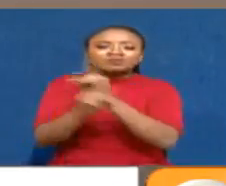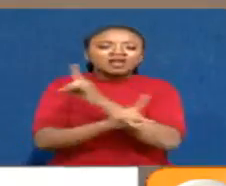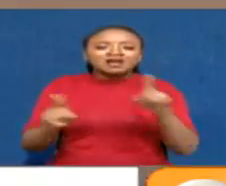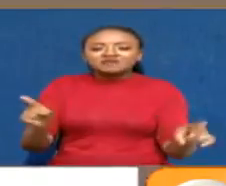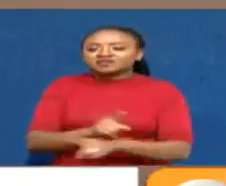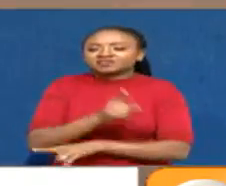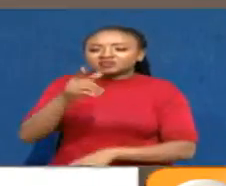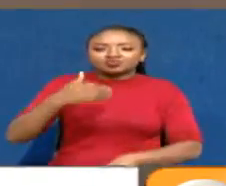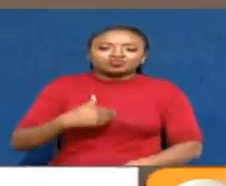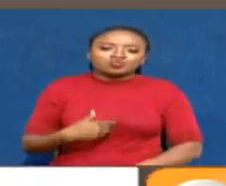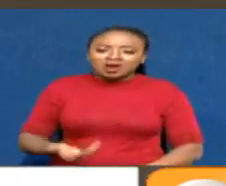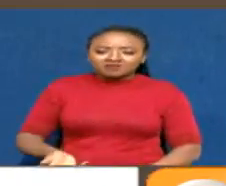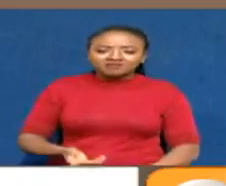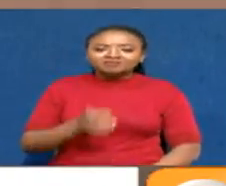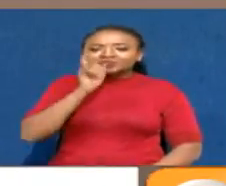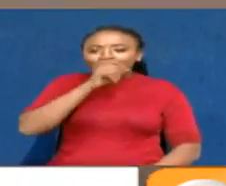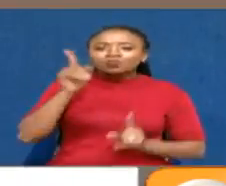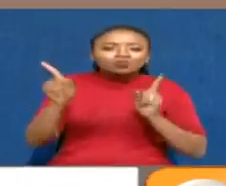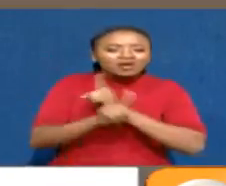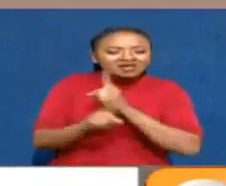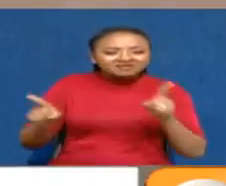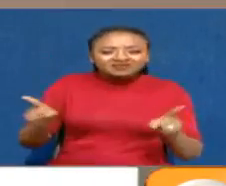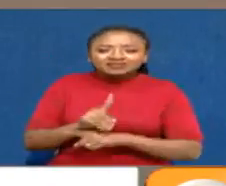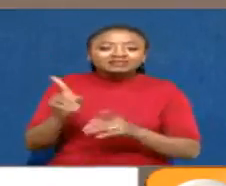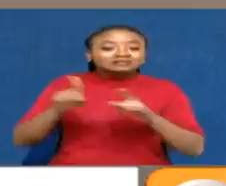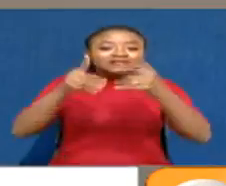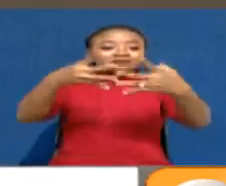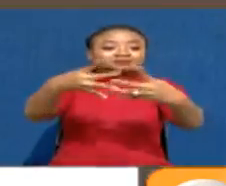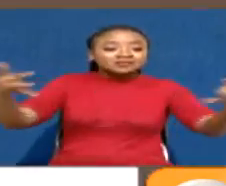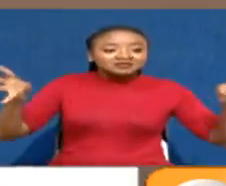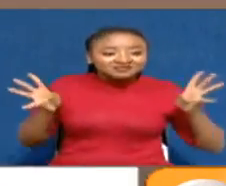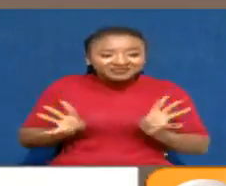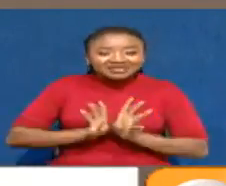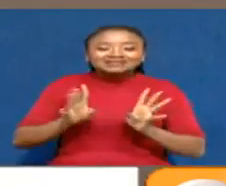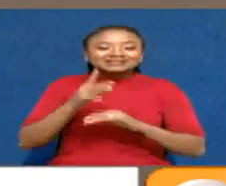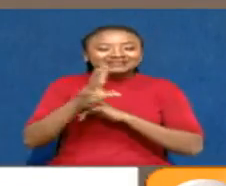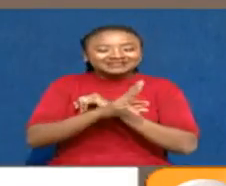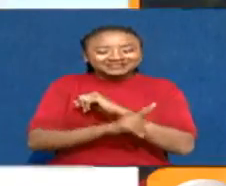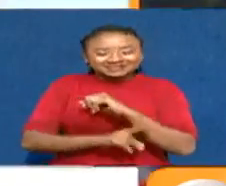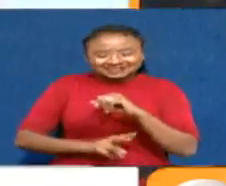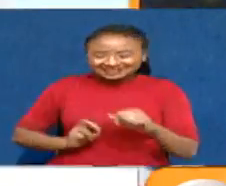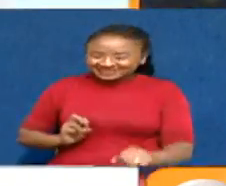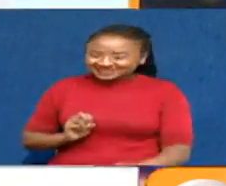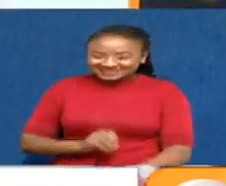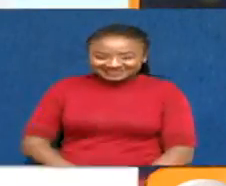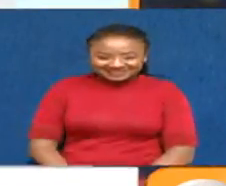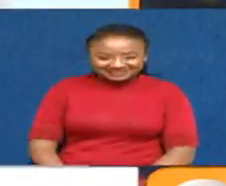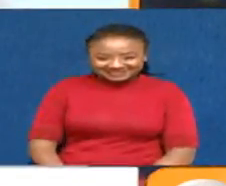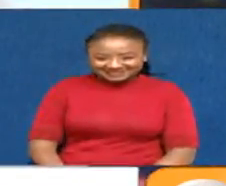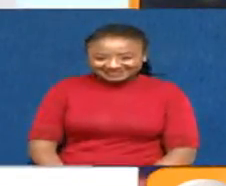vitu hamukusikizana kuku kila kitu hata fence ya nyumba wanaenda nayo.